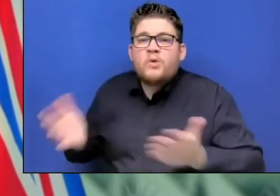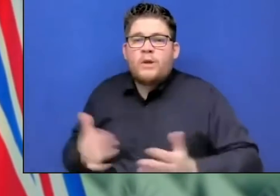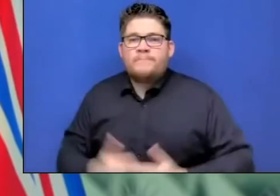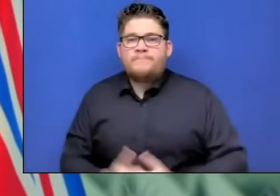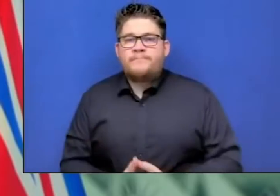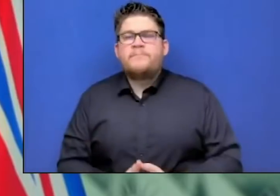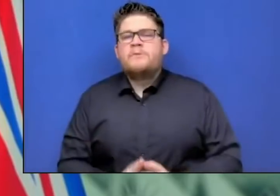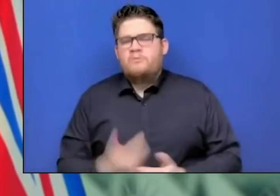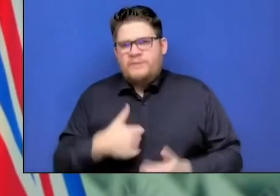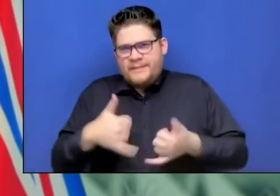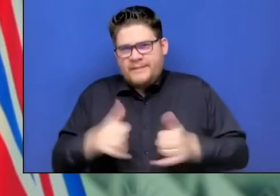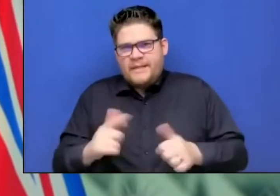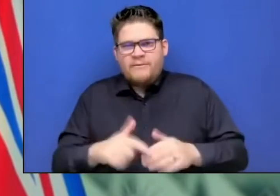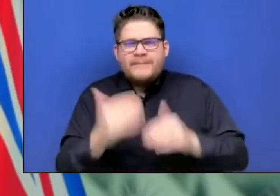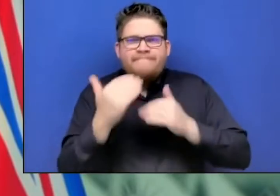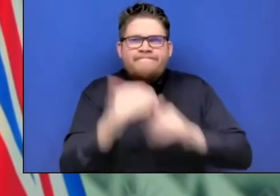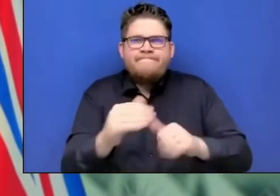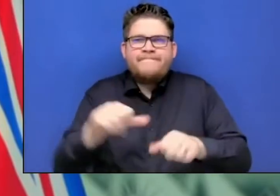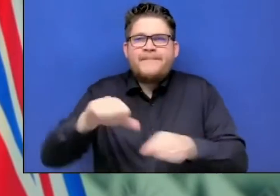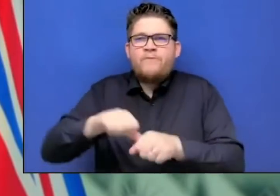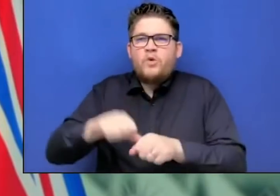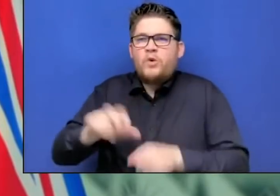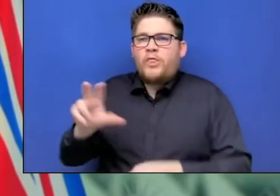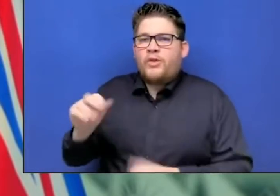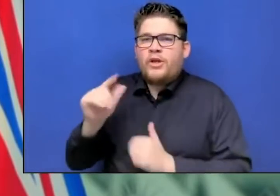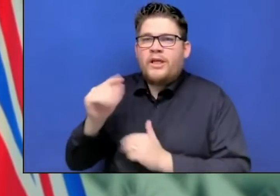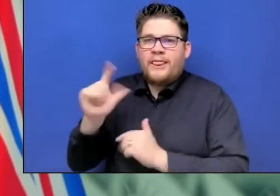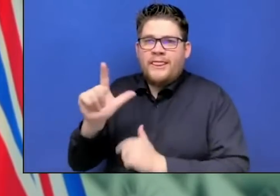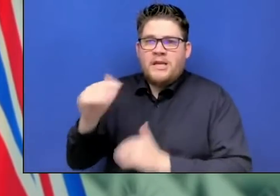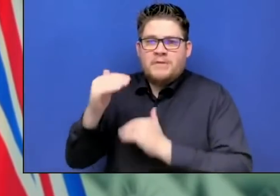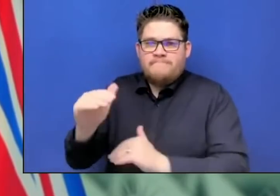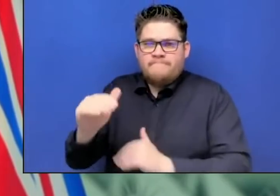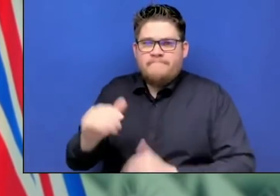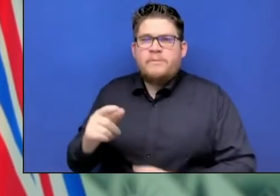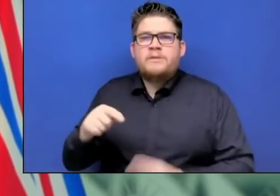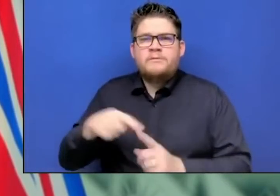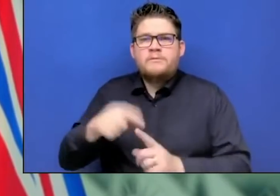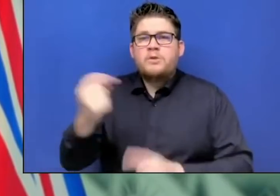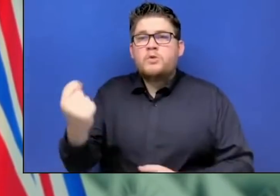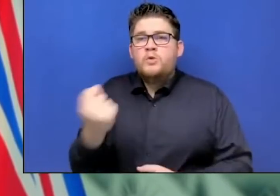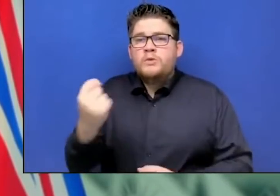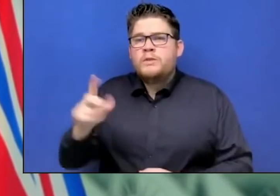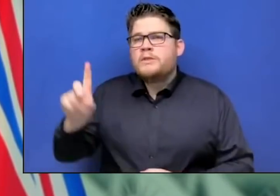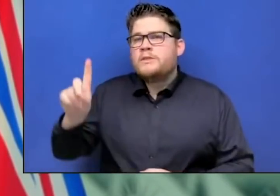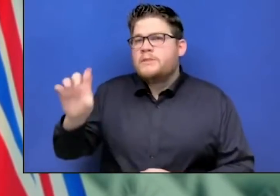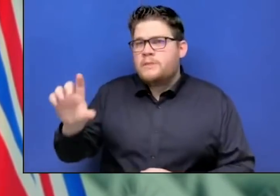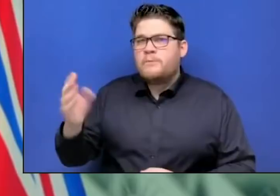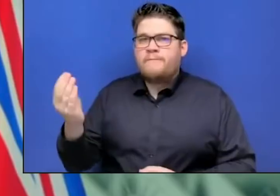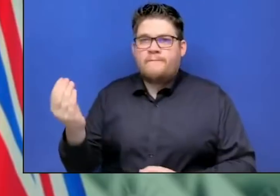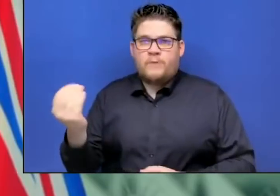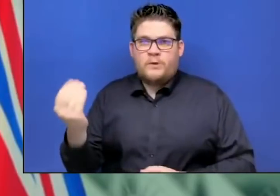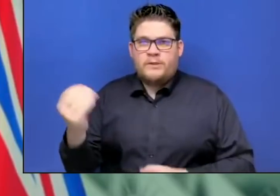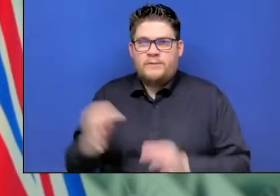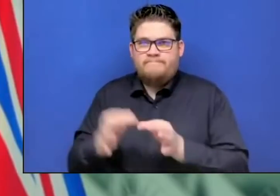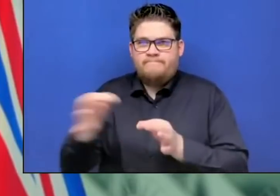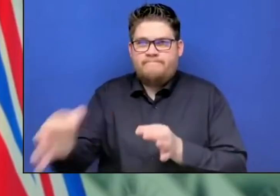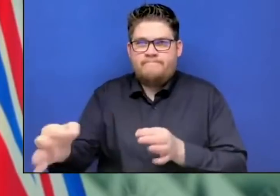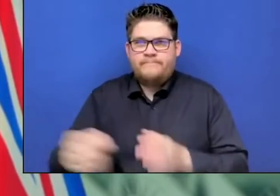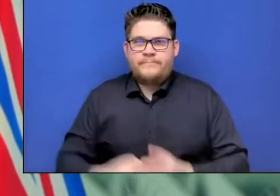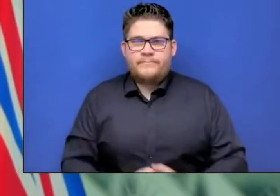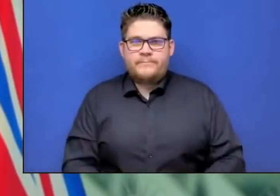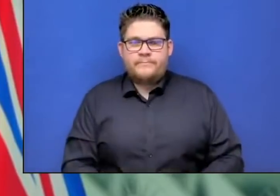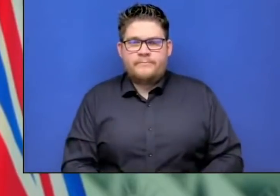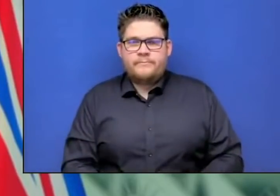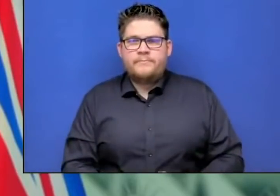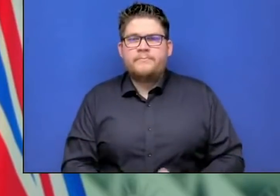order until Tuesday, December the 14th. This will ensure that we can continue to prioritize essential